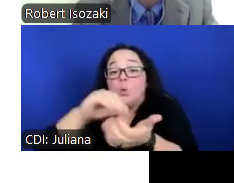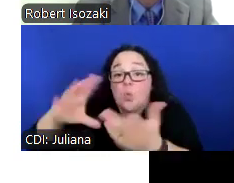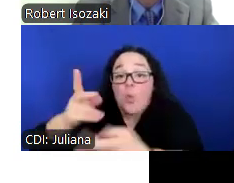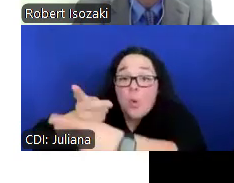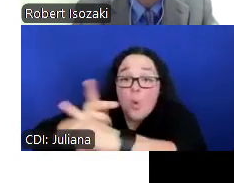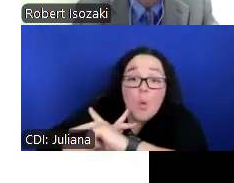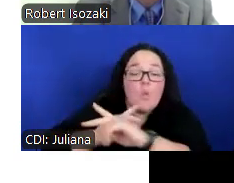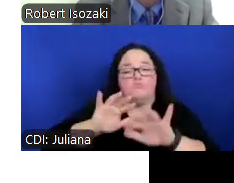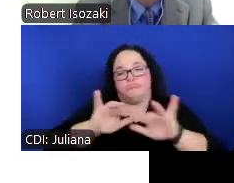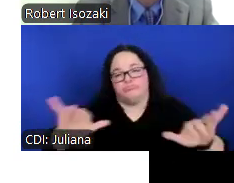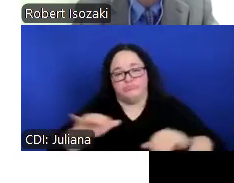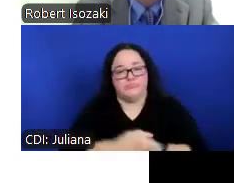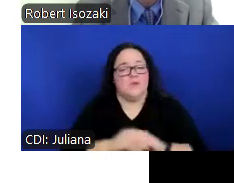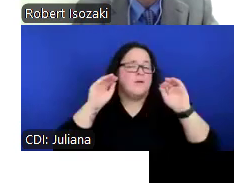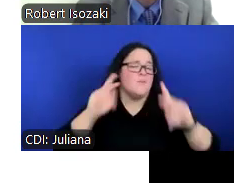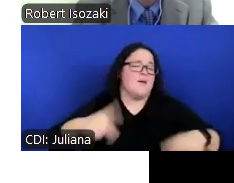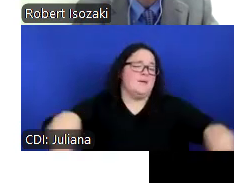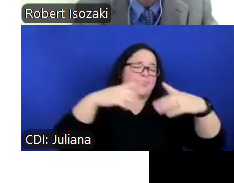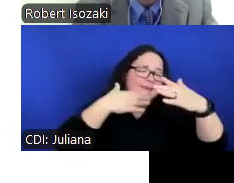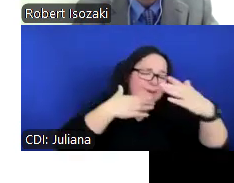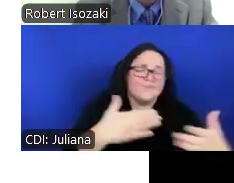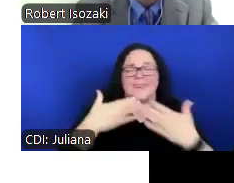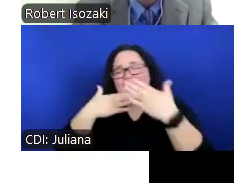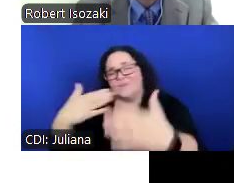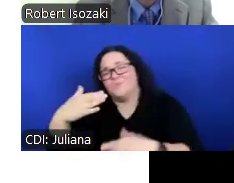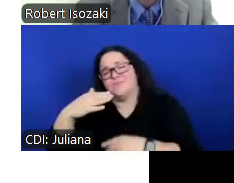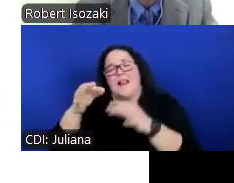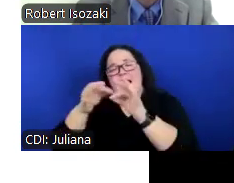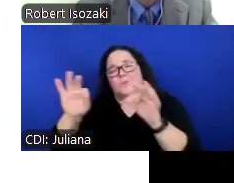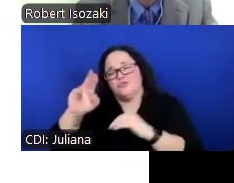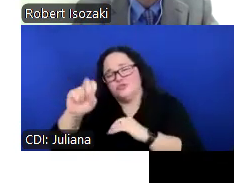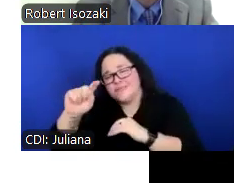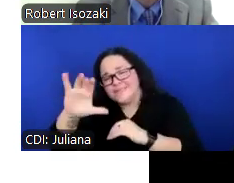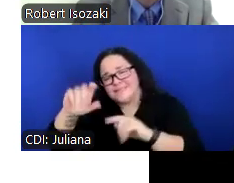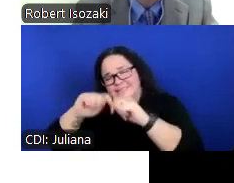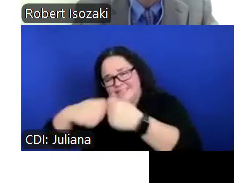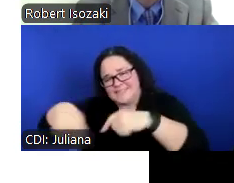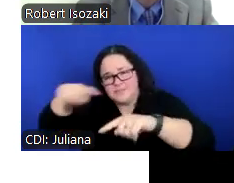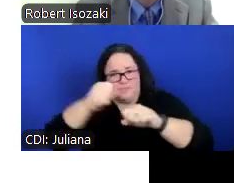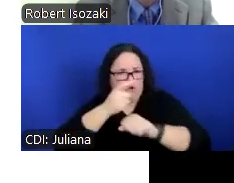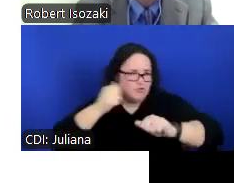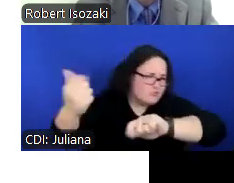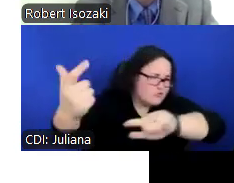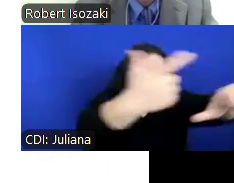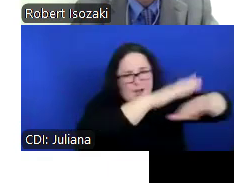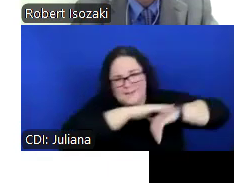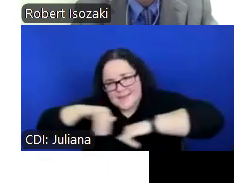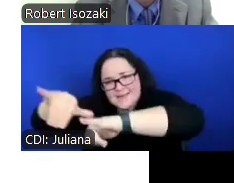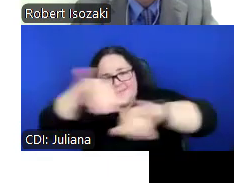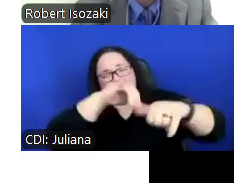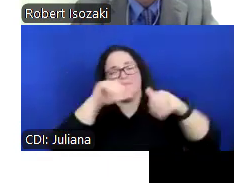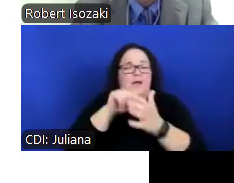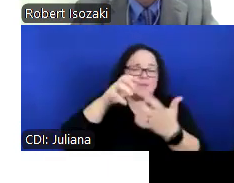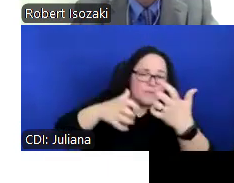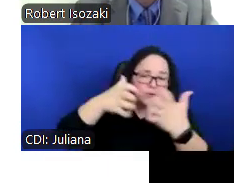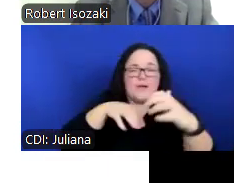language justice team for making sure that everyone can receive this information. It will be on our website and